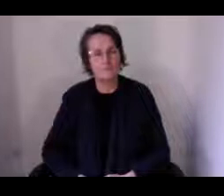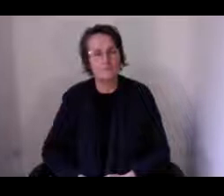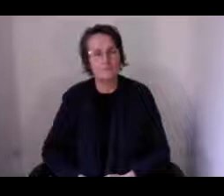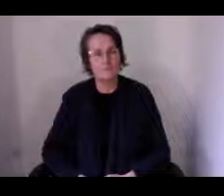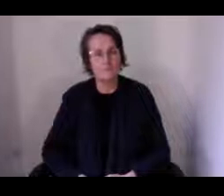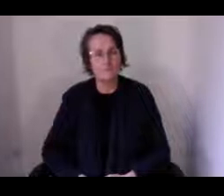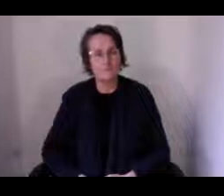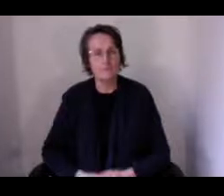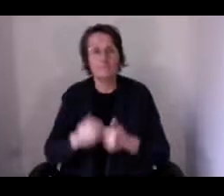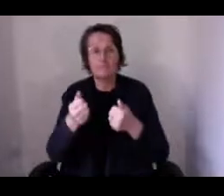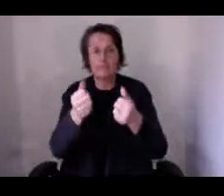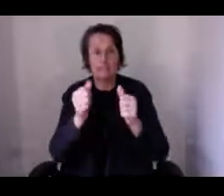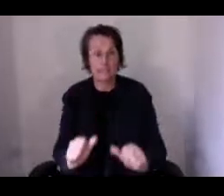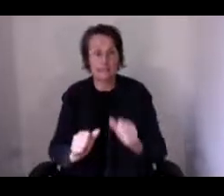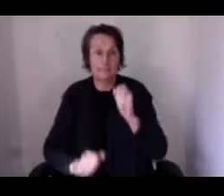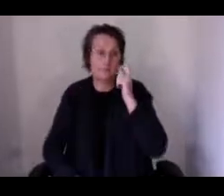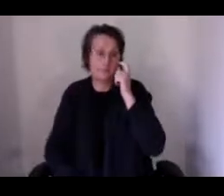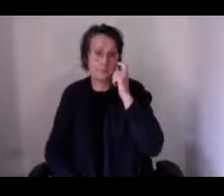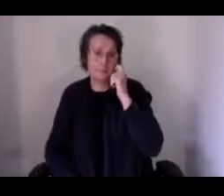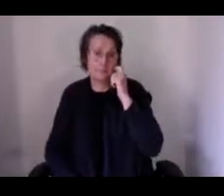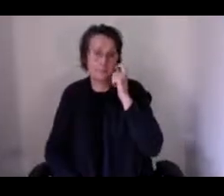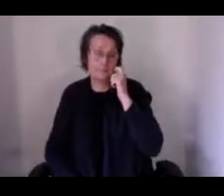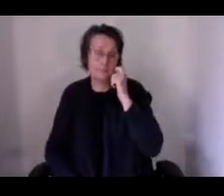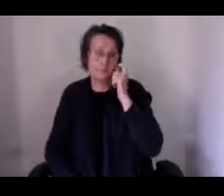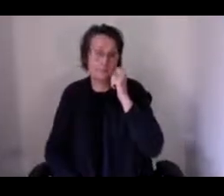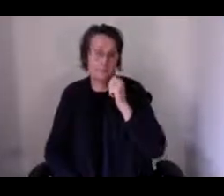Next slide, please.